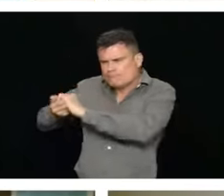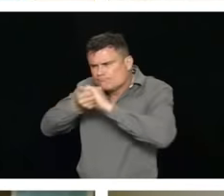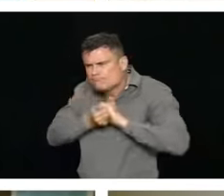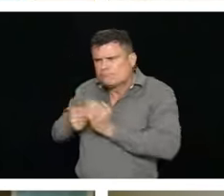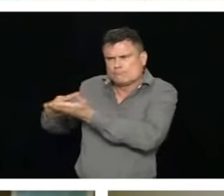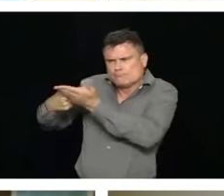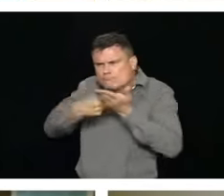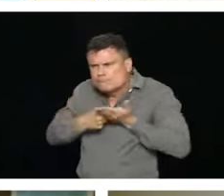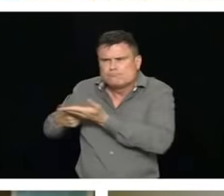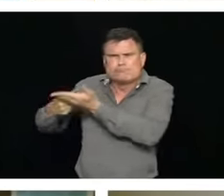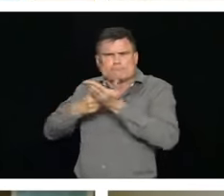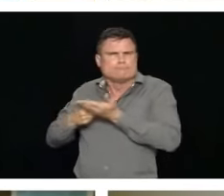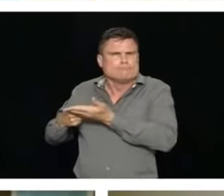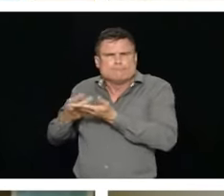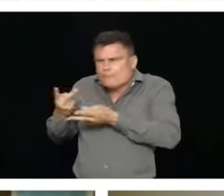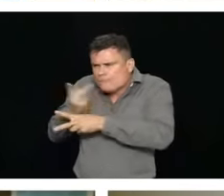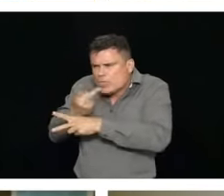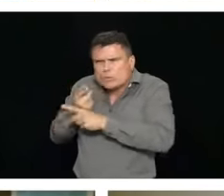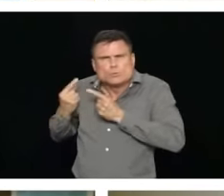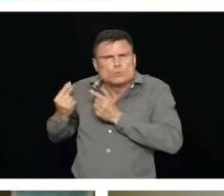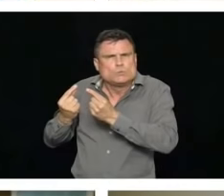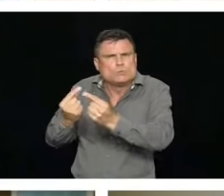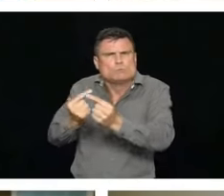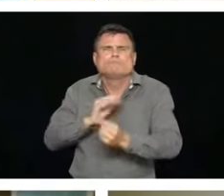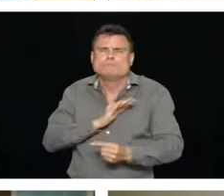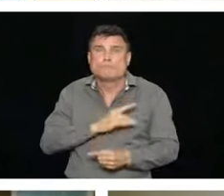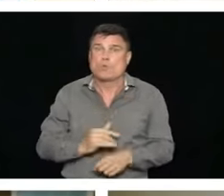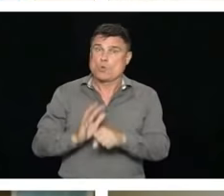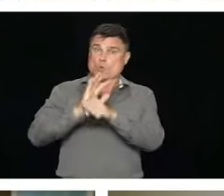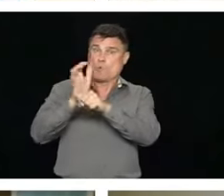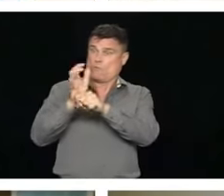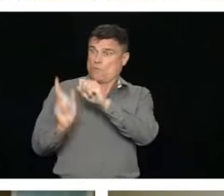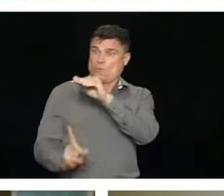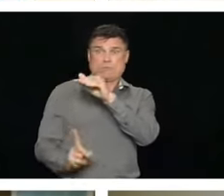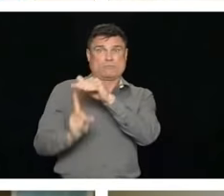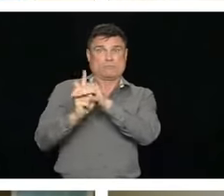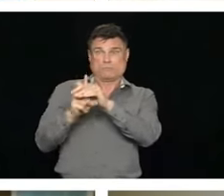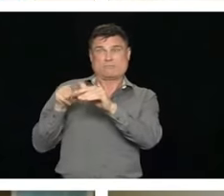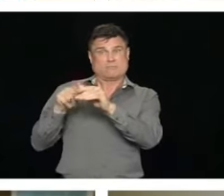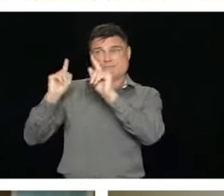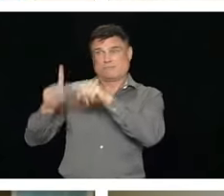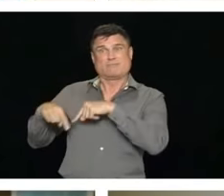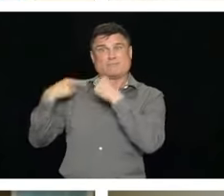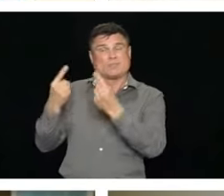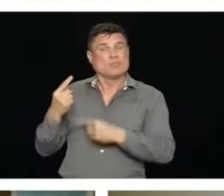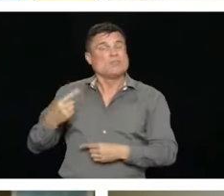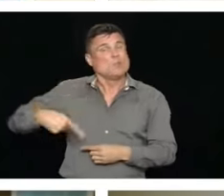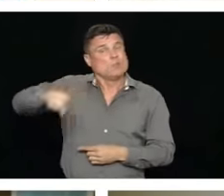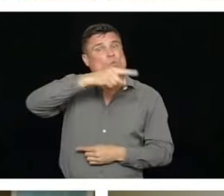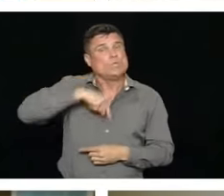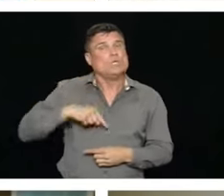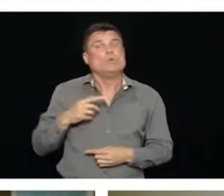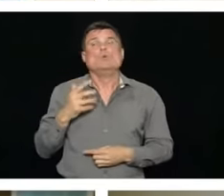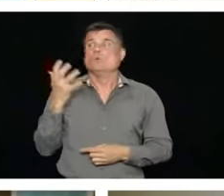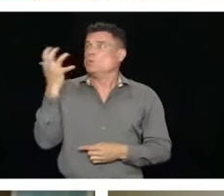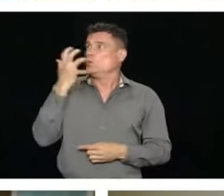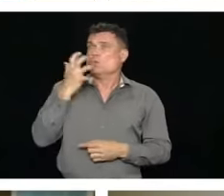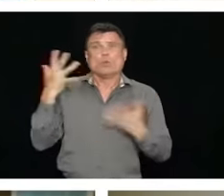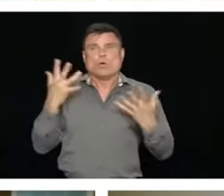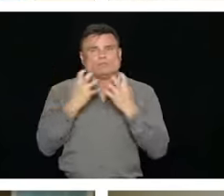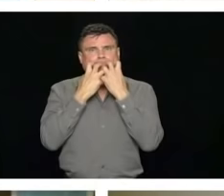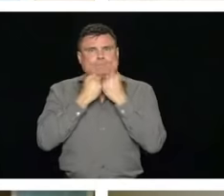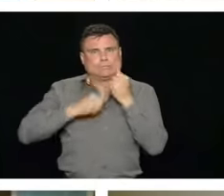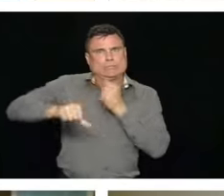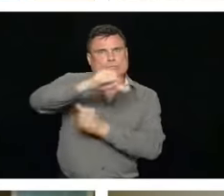It is a time when we have looked out for one another and vowed that we're in it together. But it's also been a challenging journey for so many of us as parents. I'm a parent as